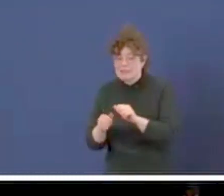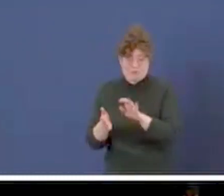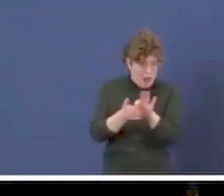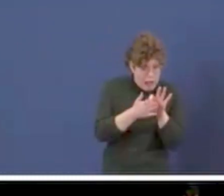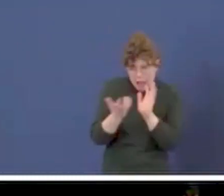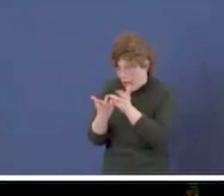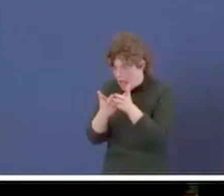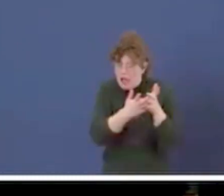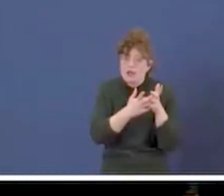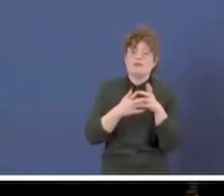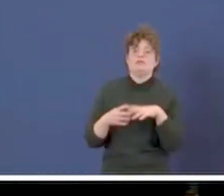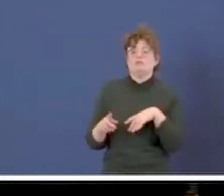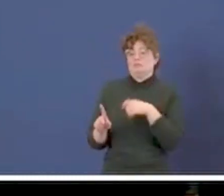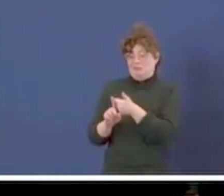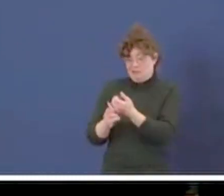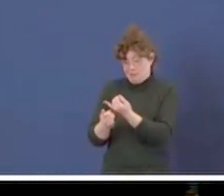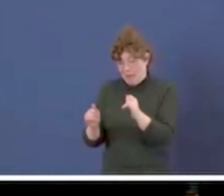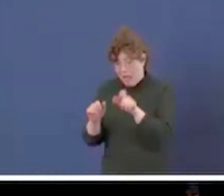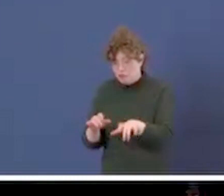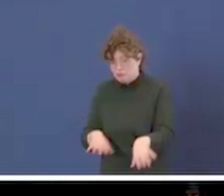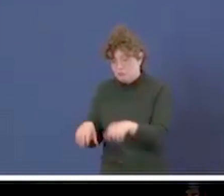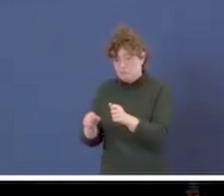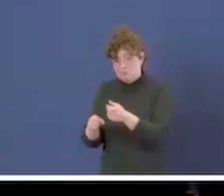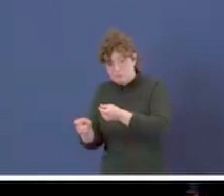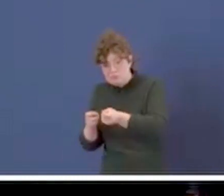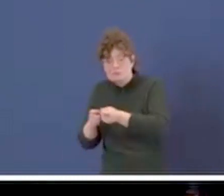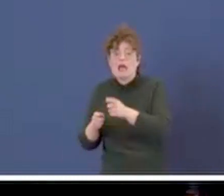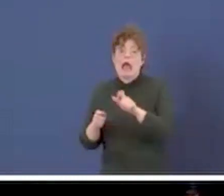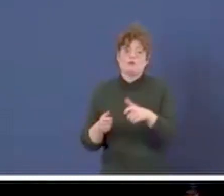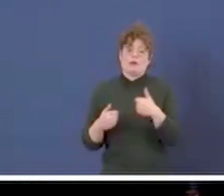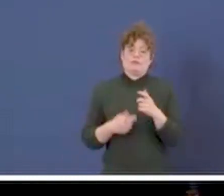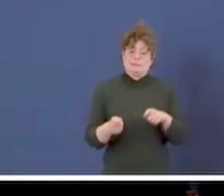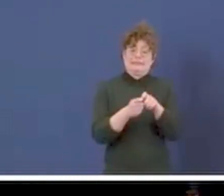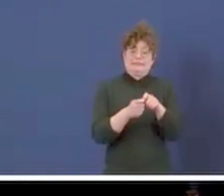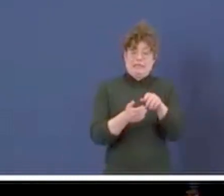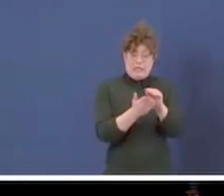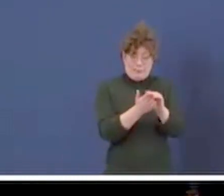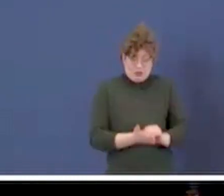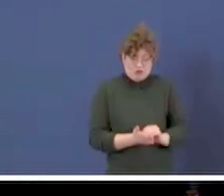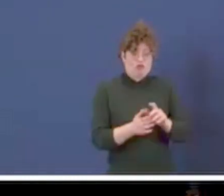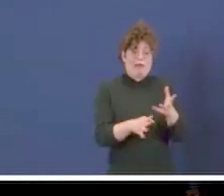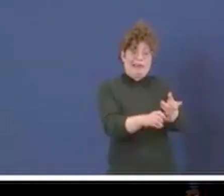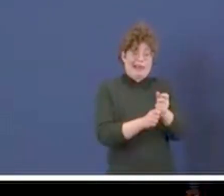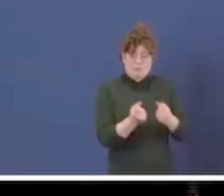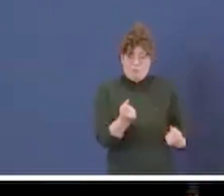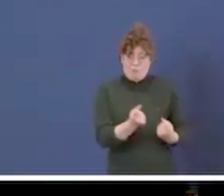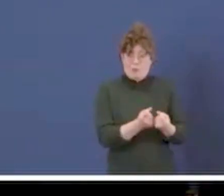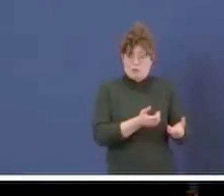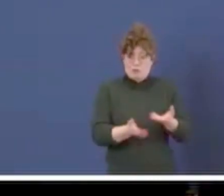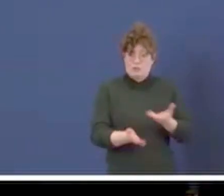doing a number of things on their own and need to have very specific documentation to access support services,